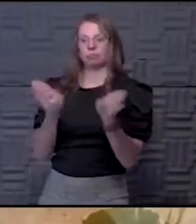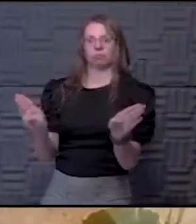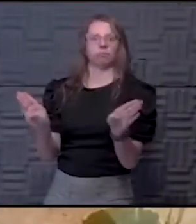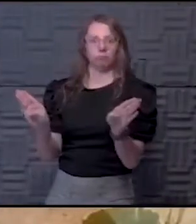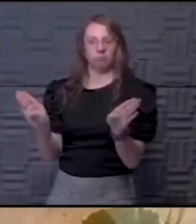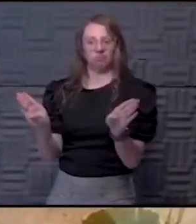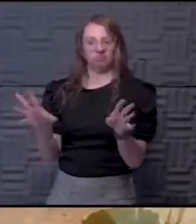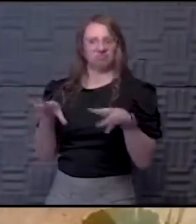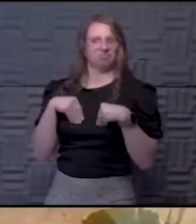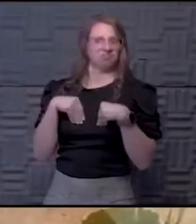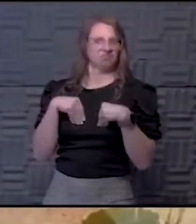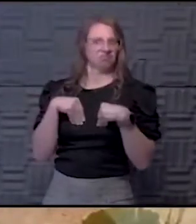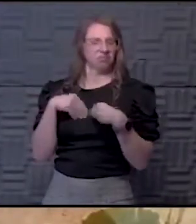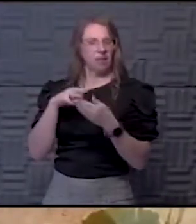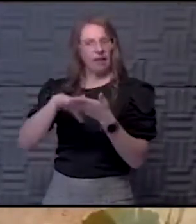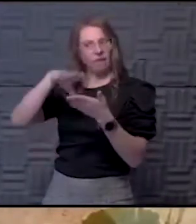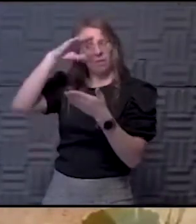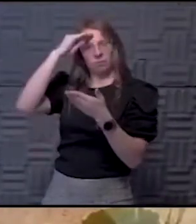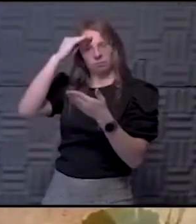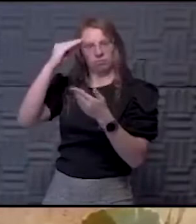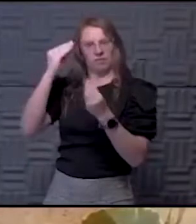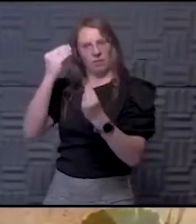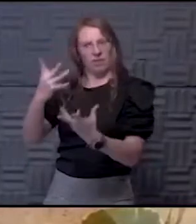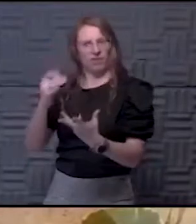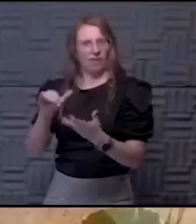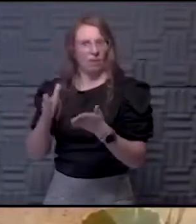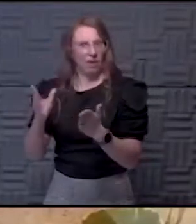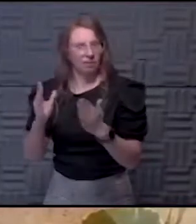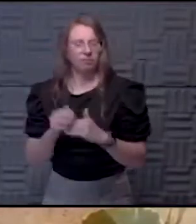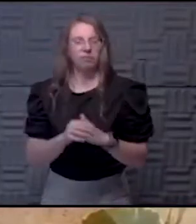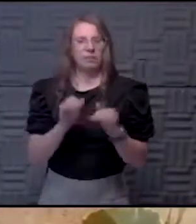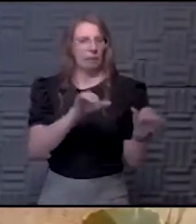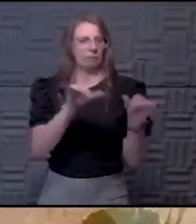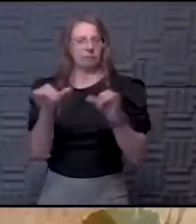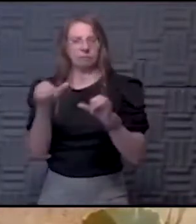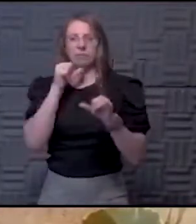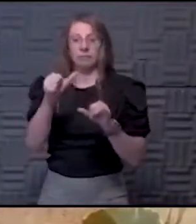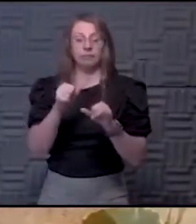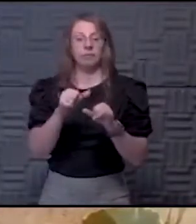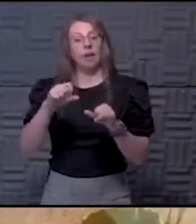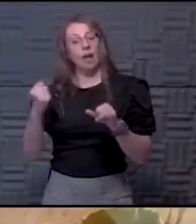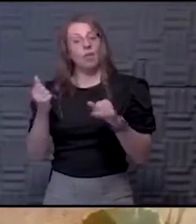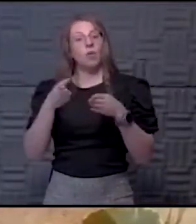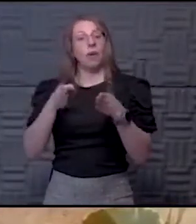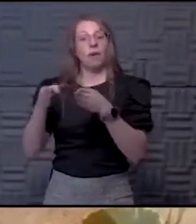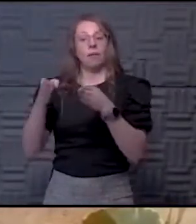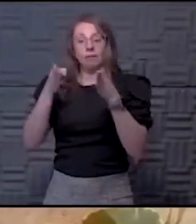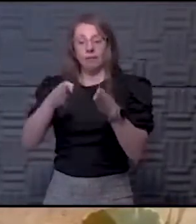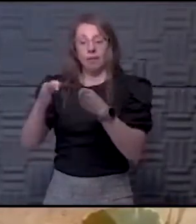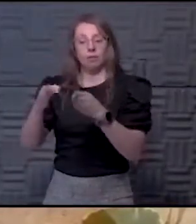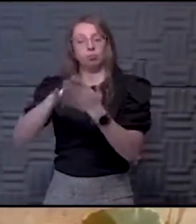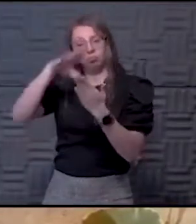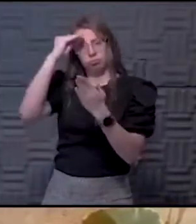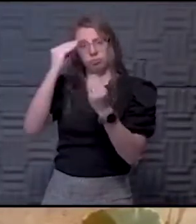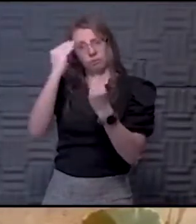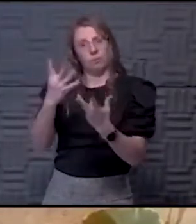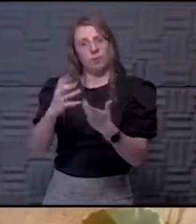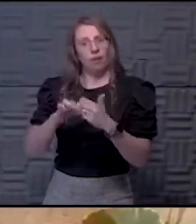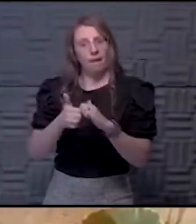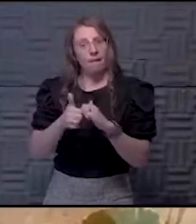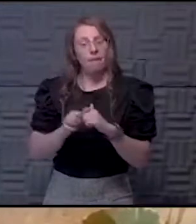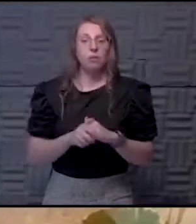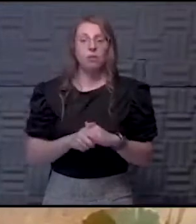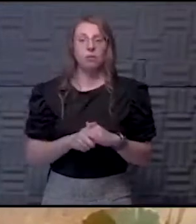most often takes in information that way. So another way that individuals might take in information that they